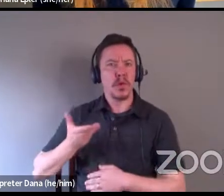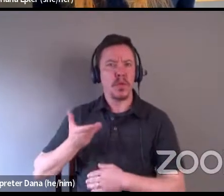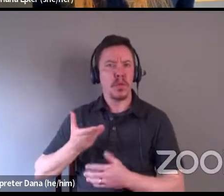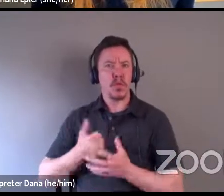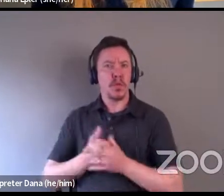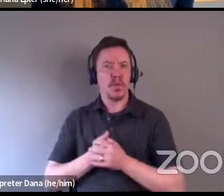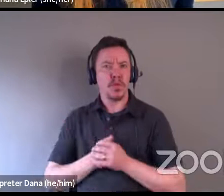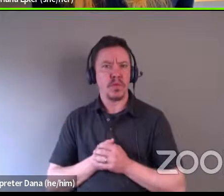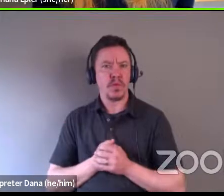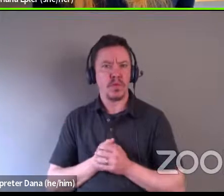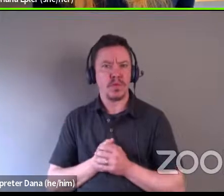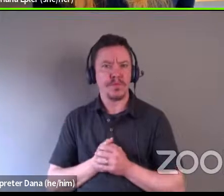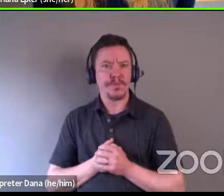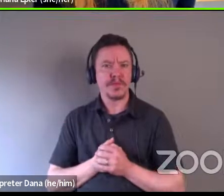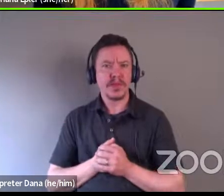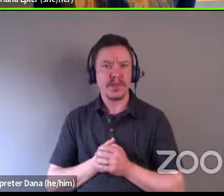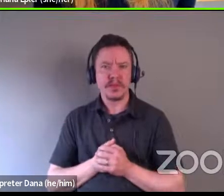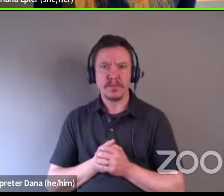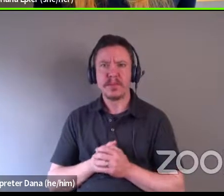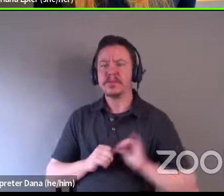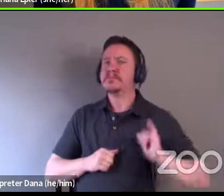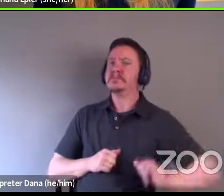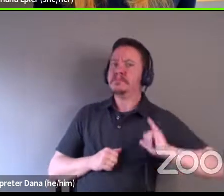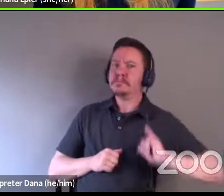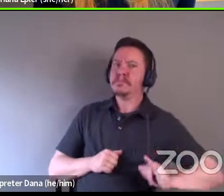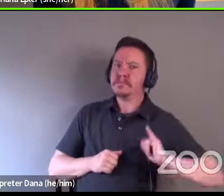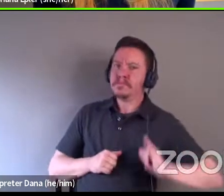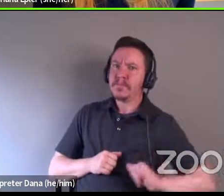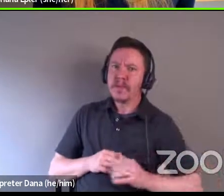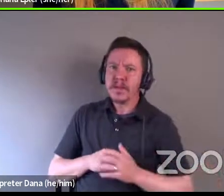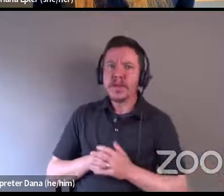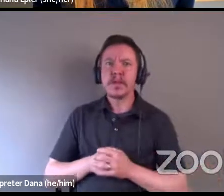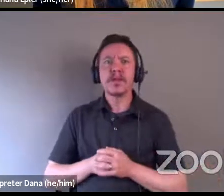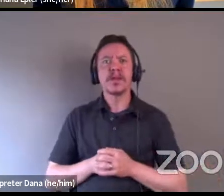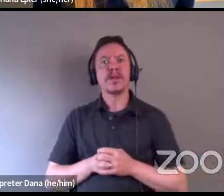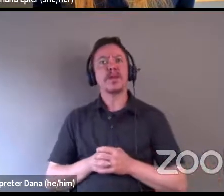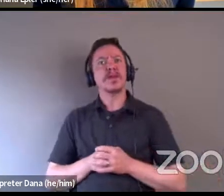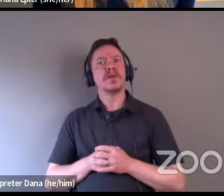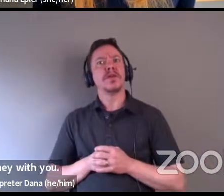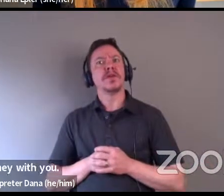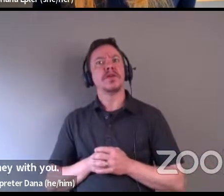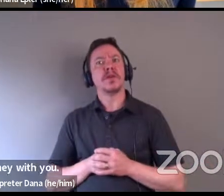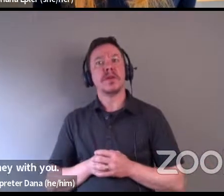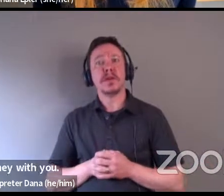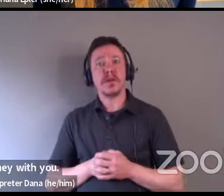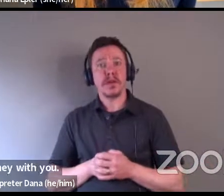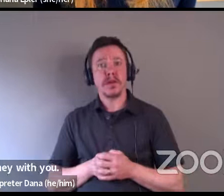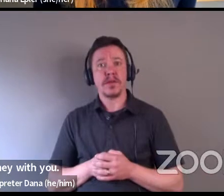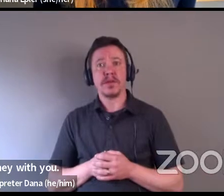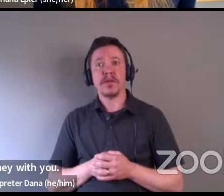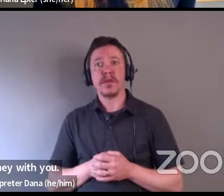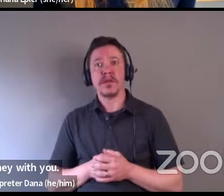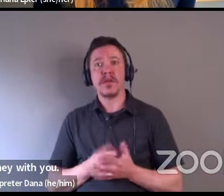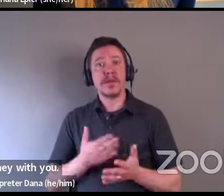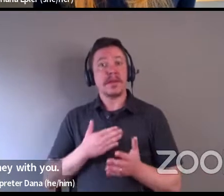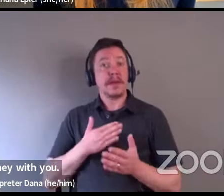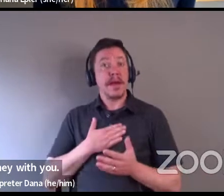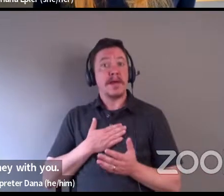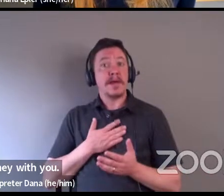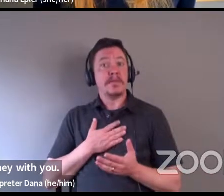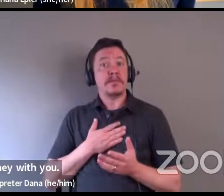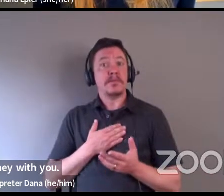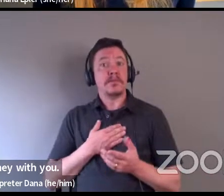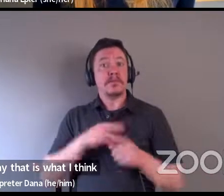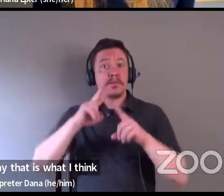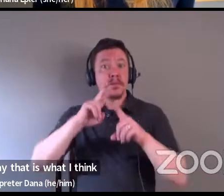Does that, sound reasonable when I say that is what I think empathy is that person